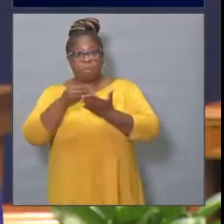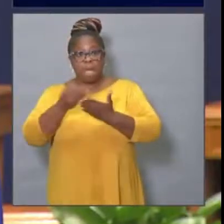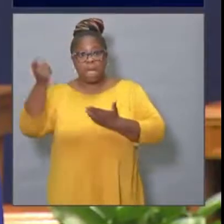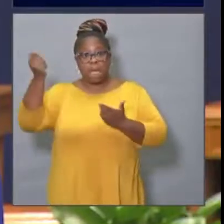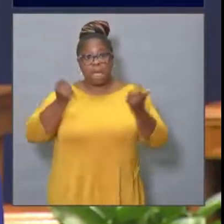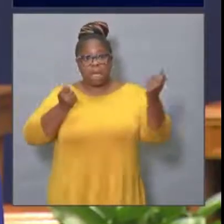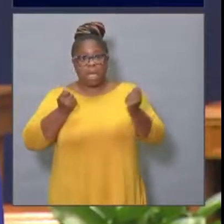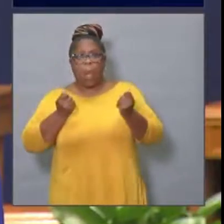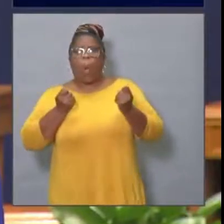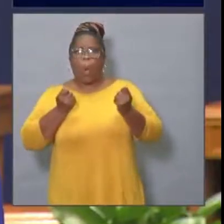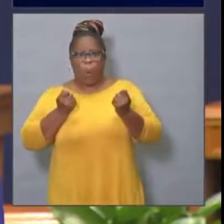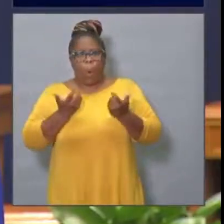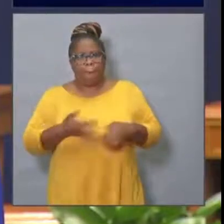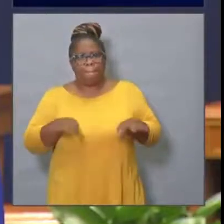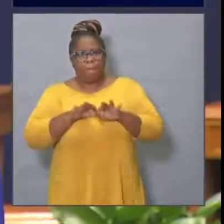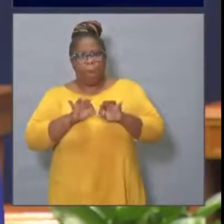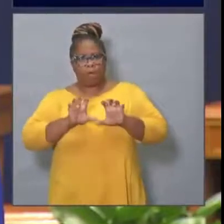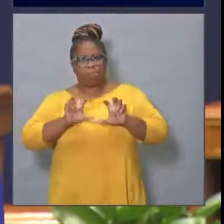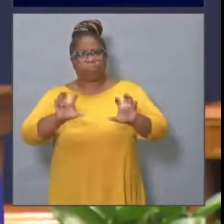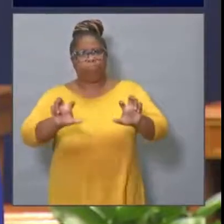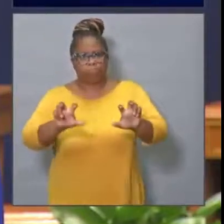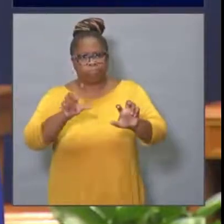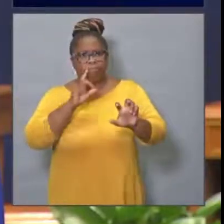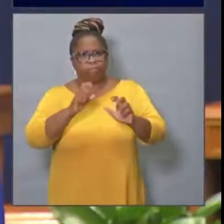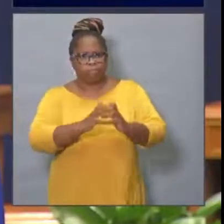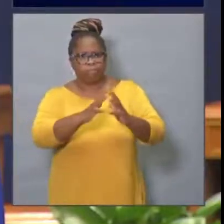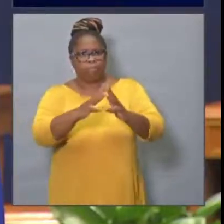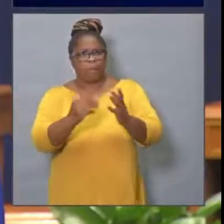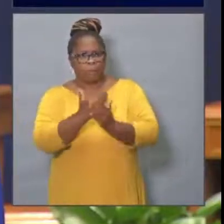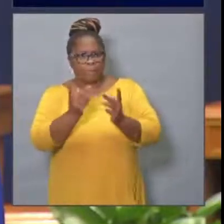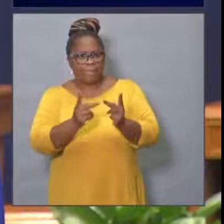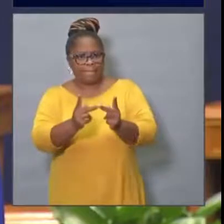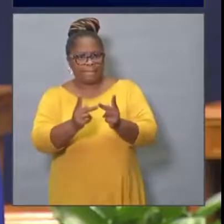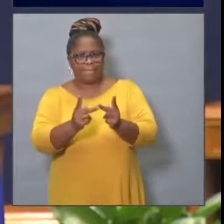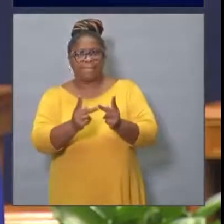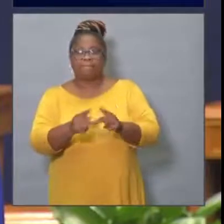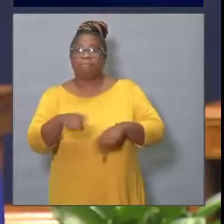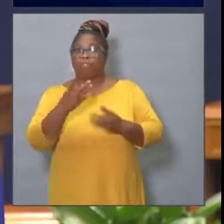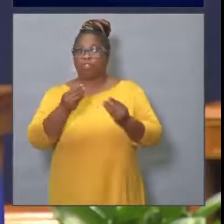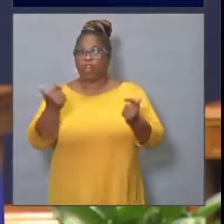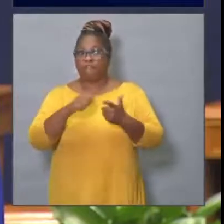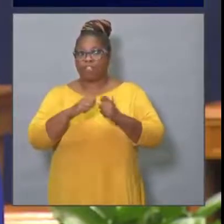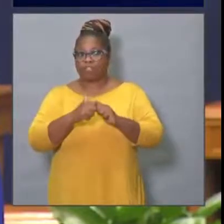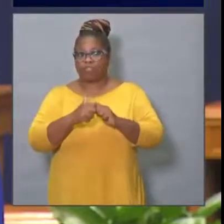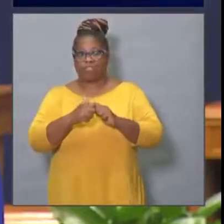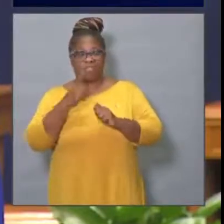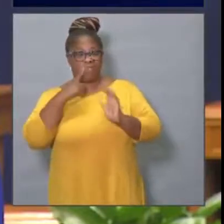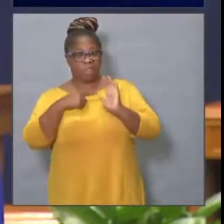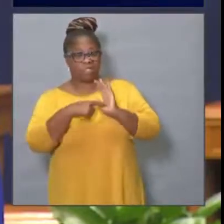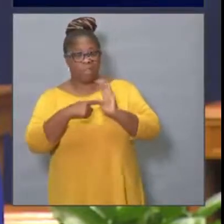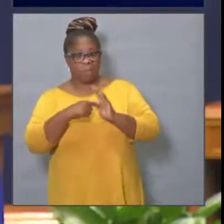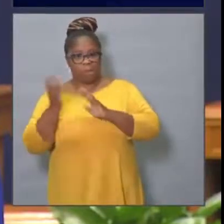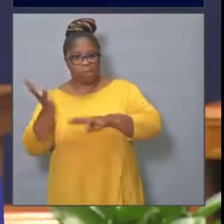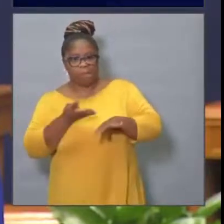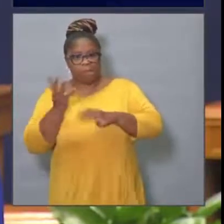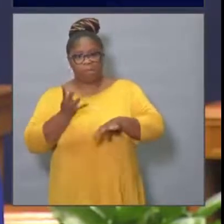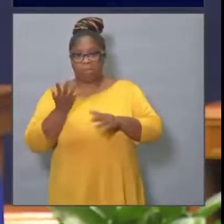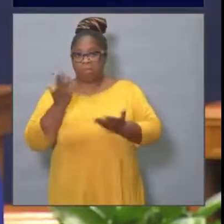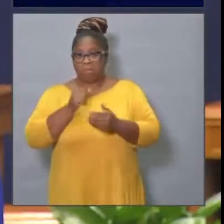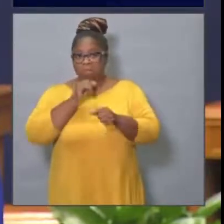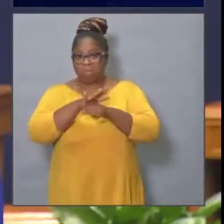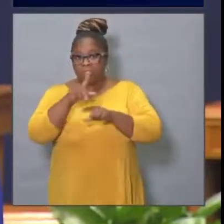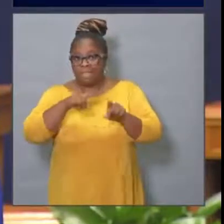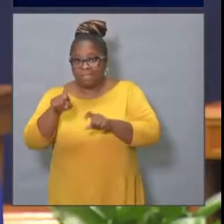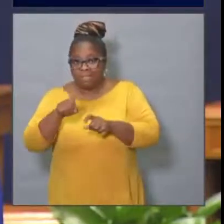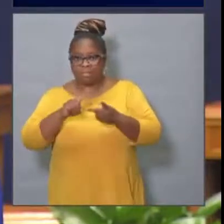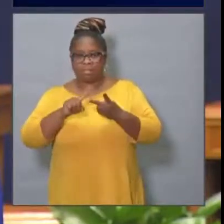as we navigate the road ahead, especially to troubleshoot a few issues. First, supply chain concerns and shortages,